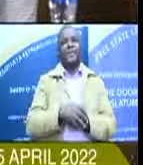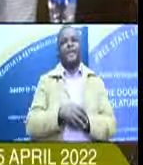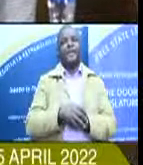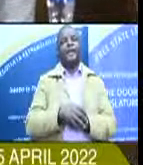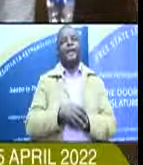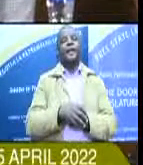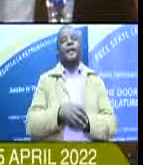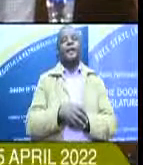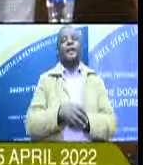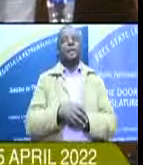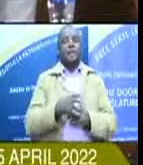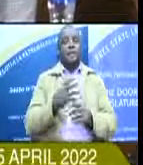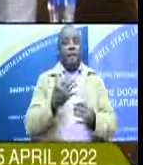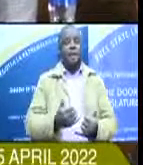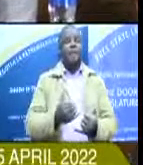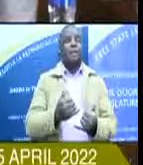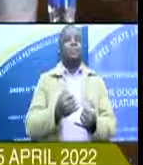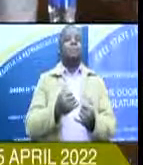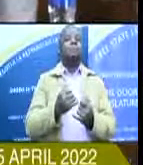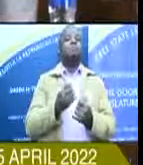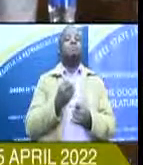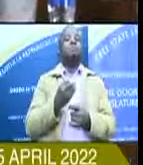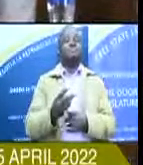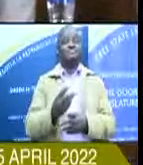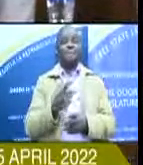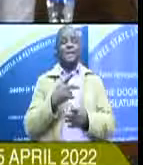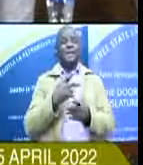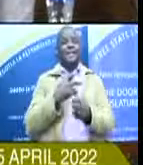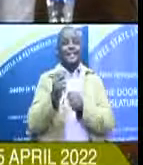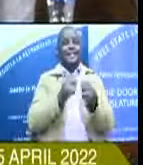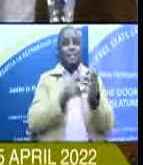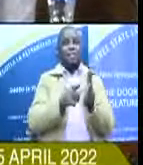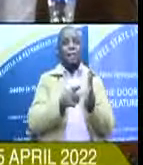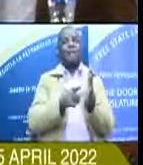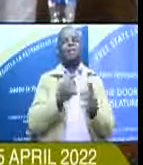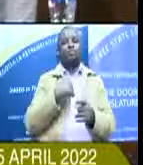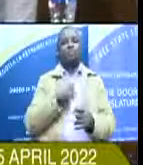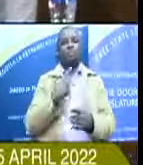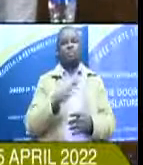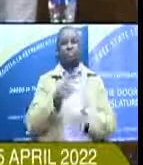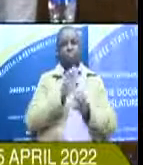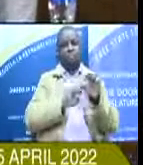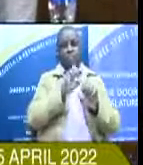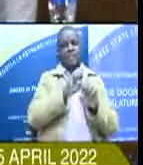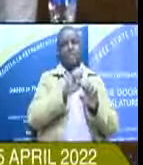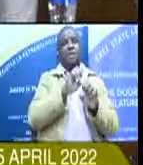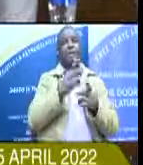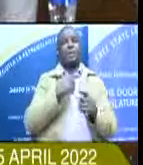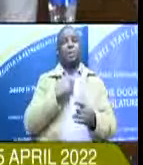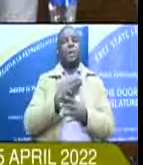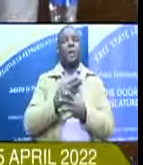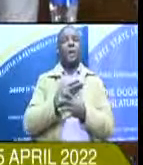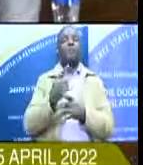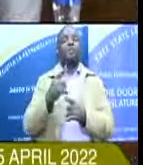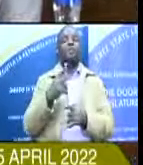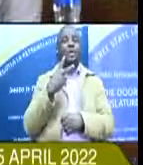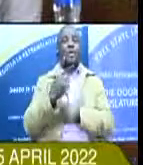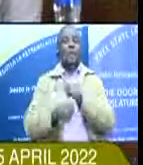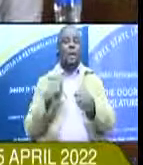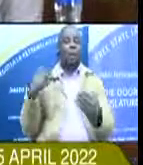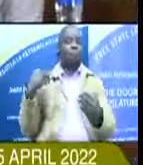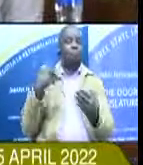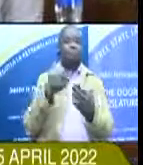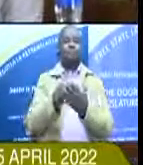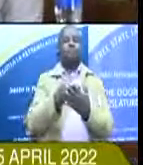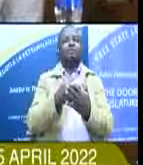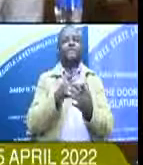Informed by the above, at our strategic planning session, we assessed our performance over the recent past years and drew